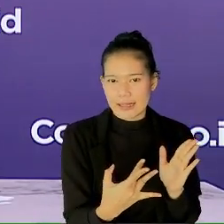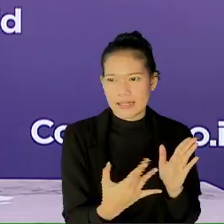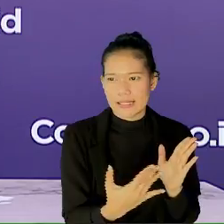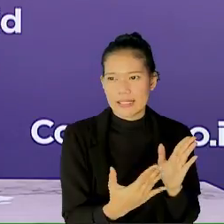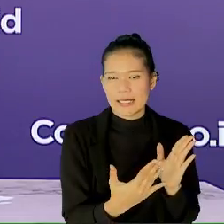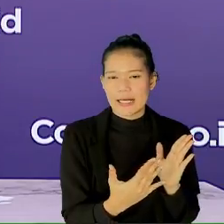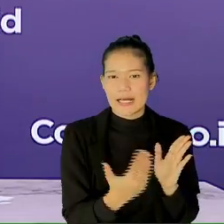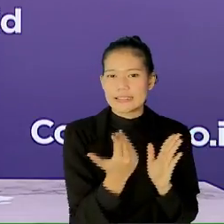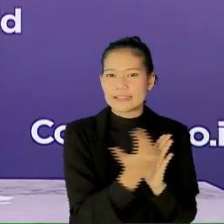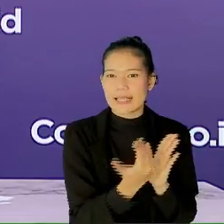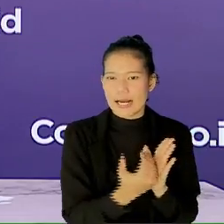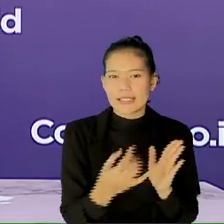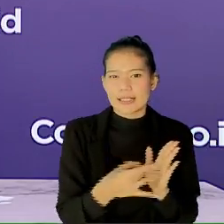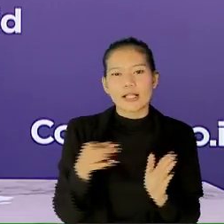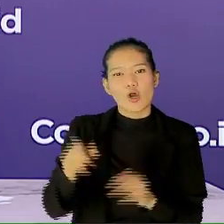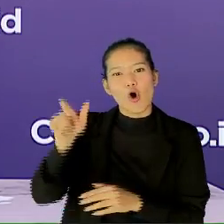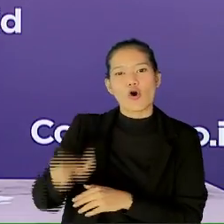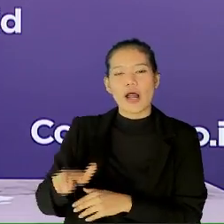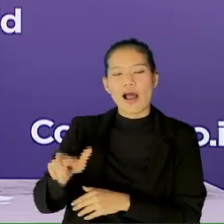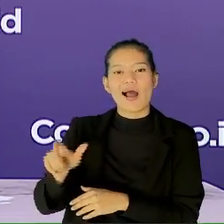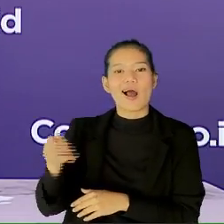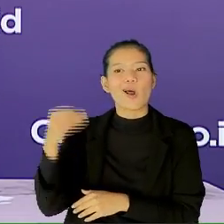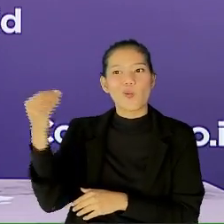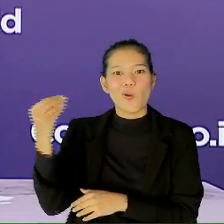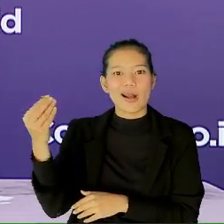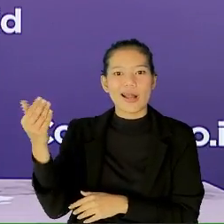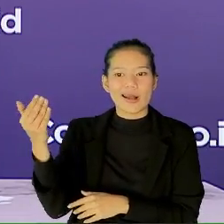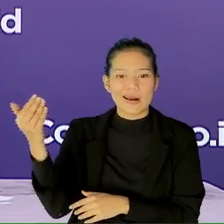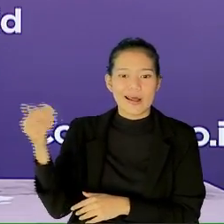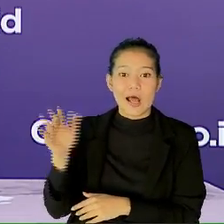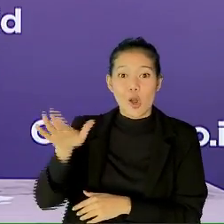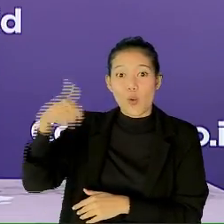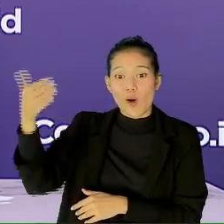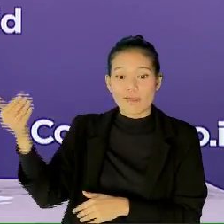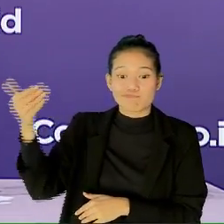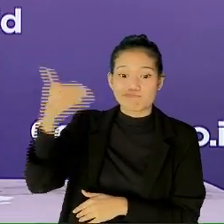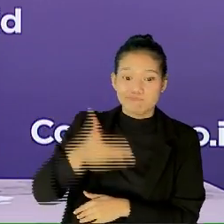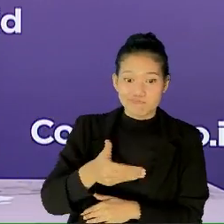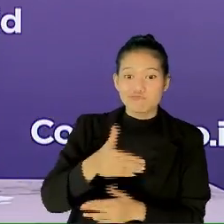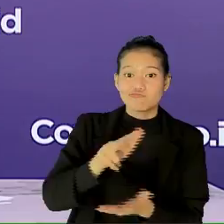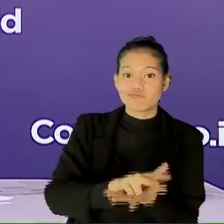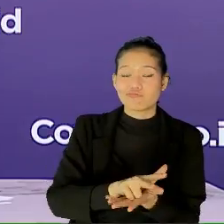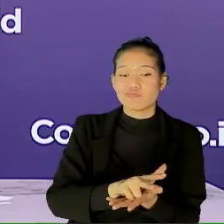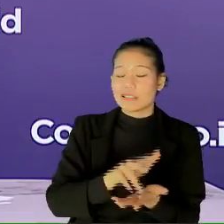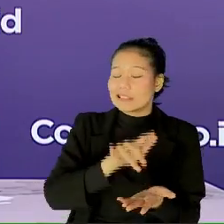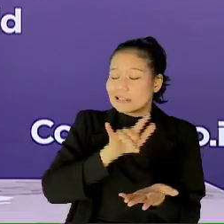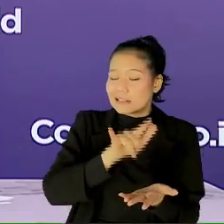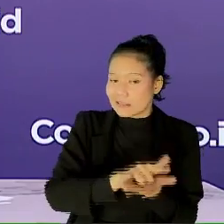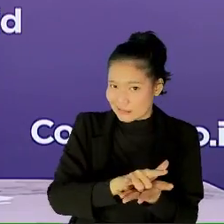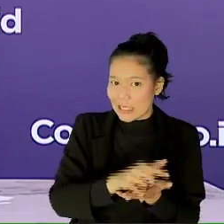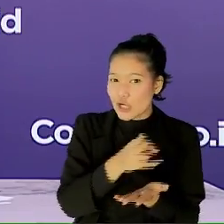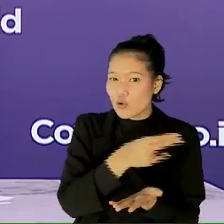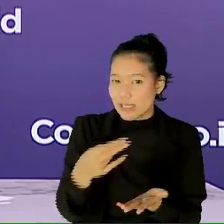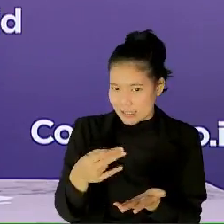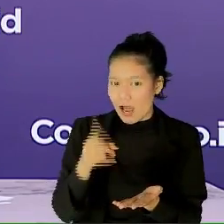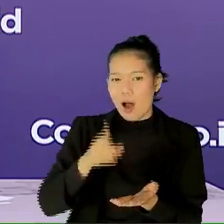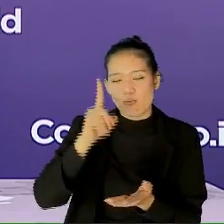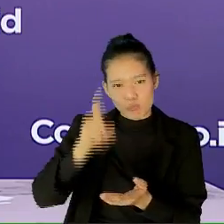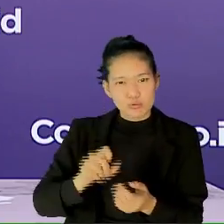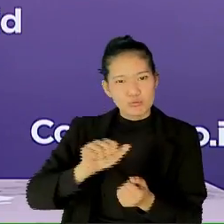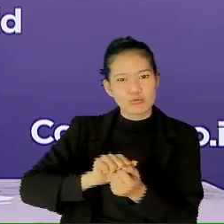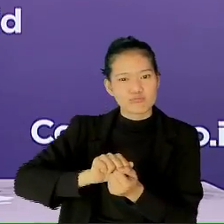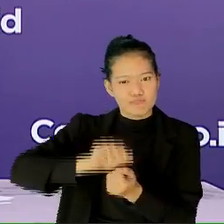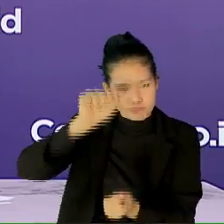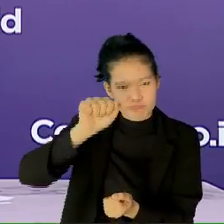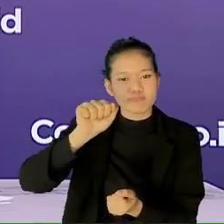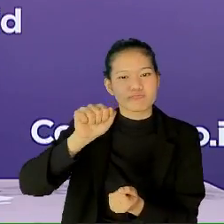requirements to have the vaccinations, and we hope that people understand. So that's why those who will travel